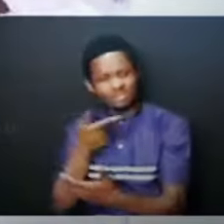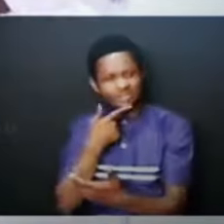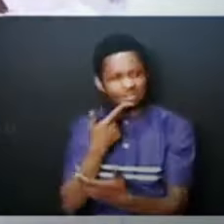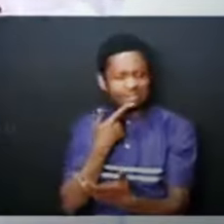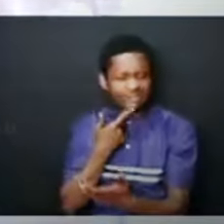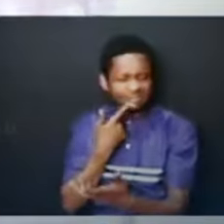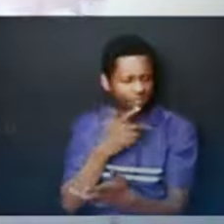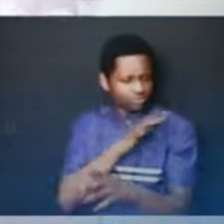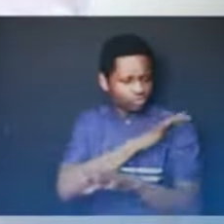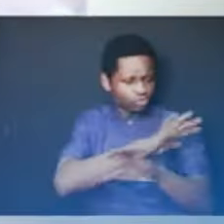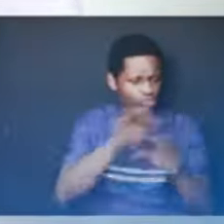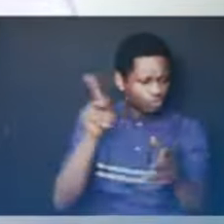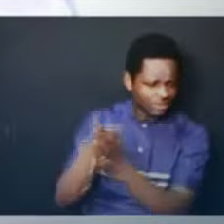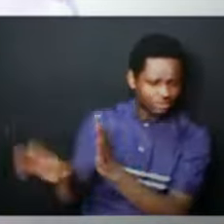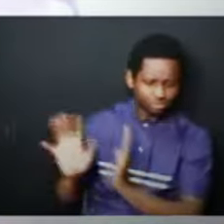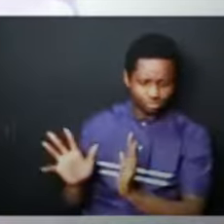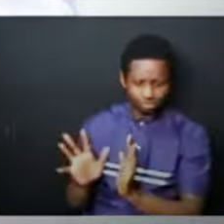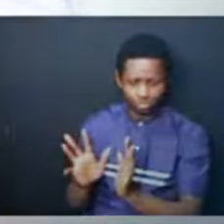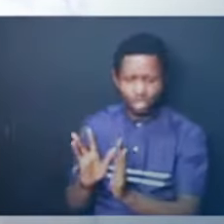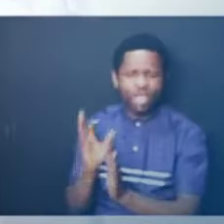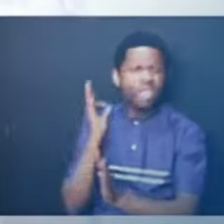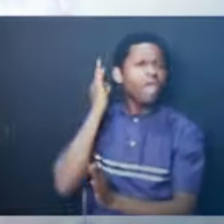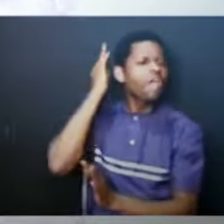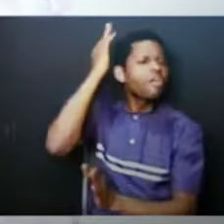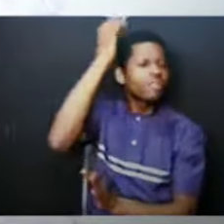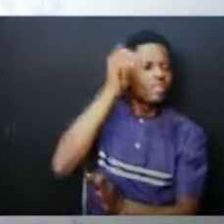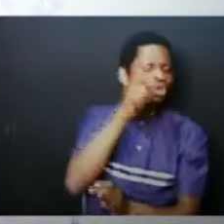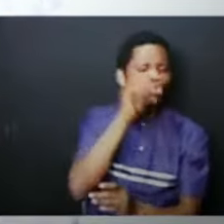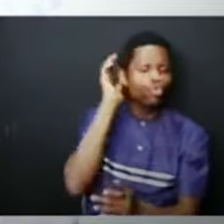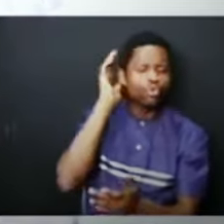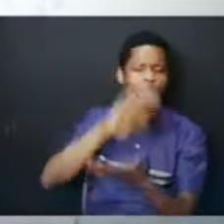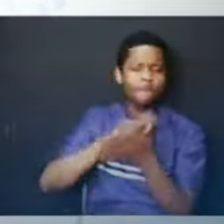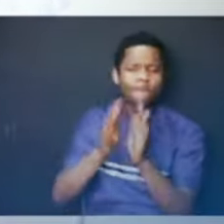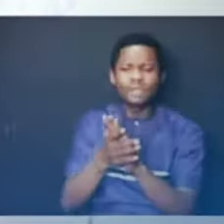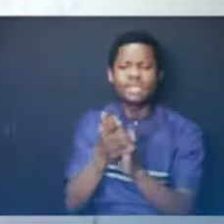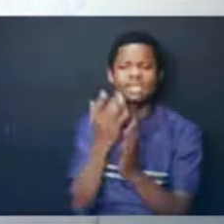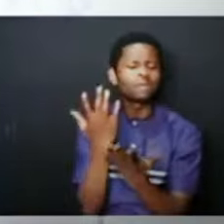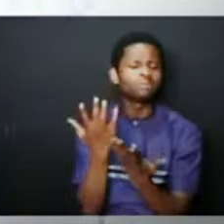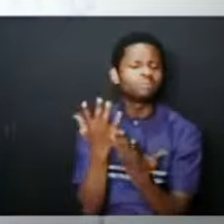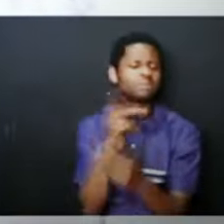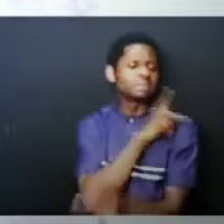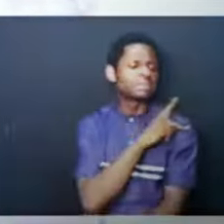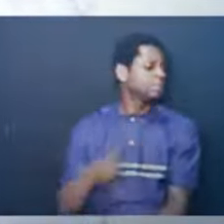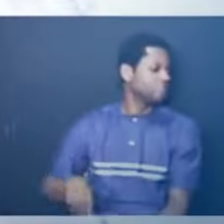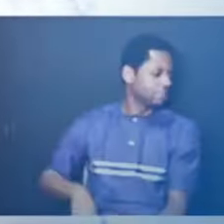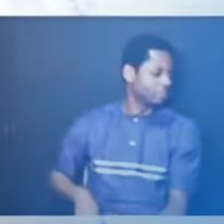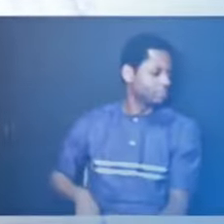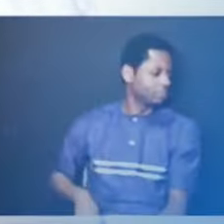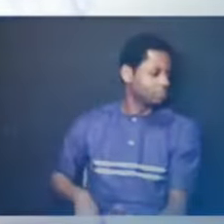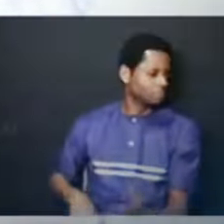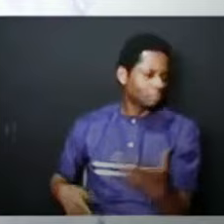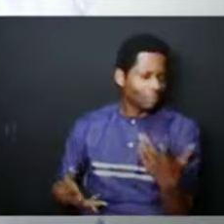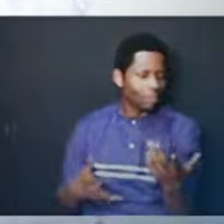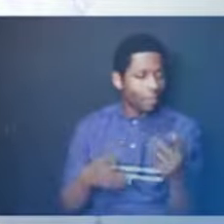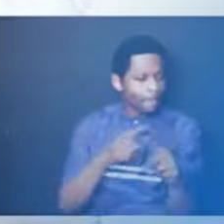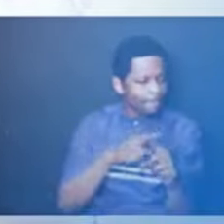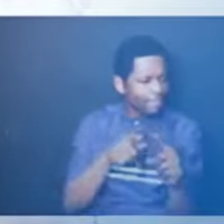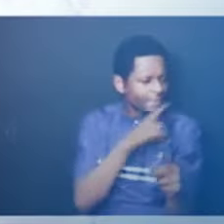the throne. Dachi obeyo ohine o. And the king should not carry